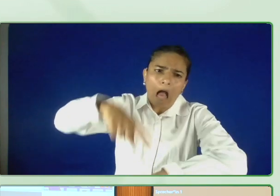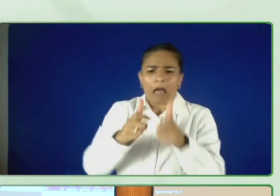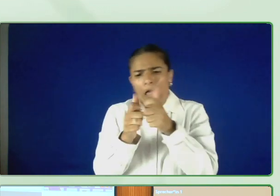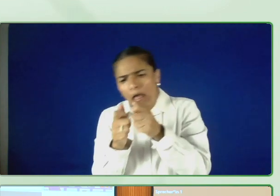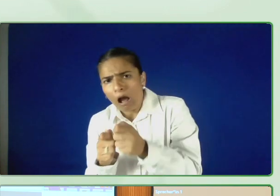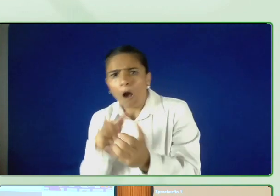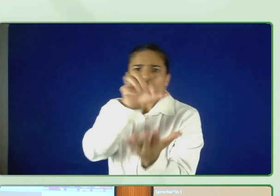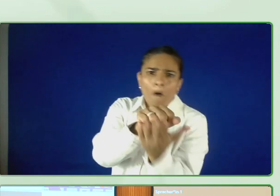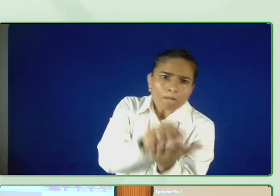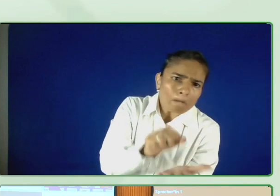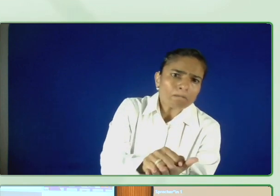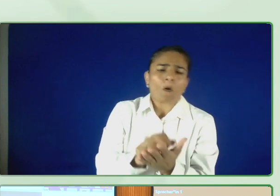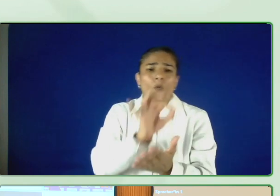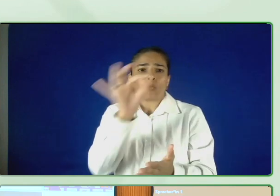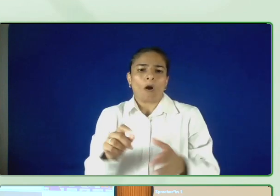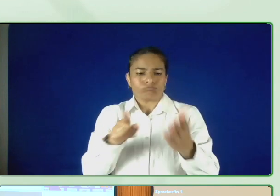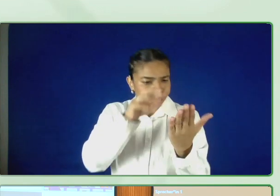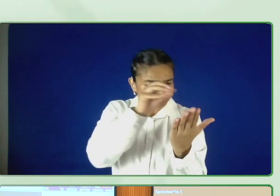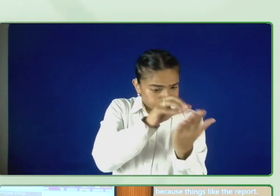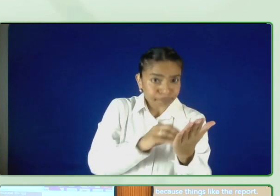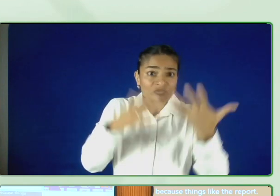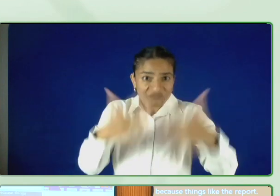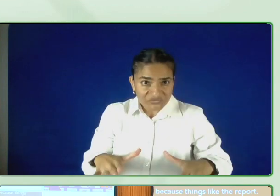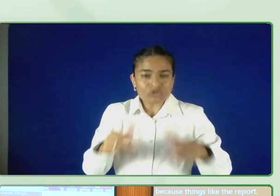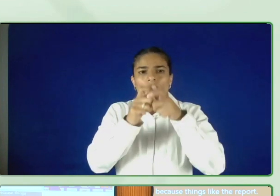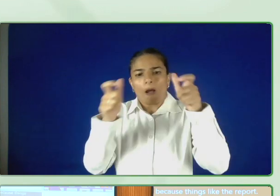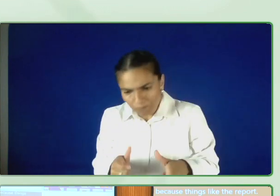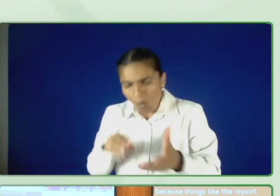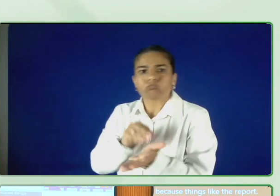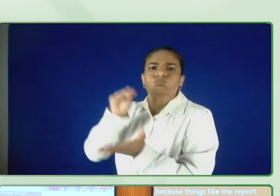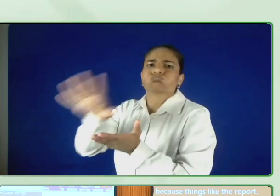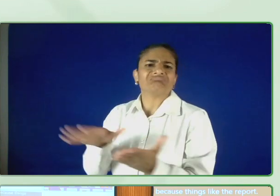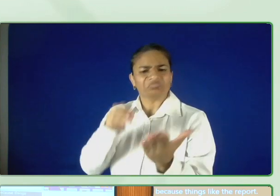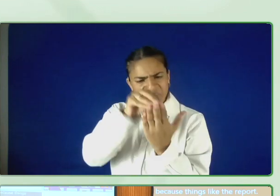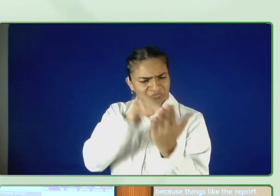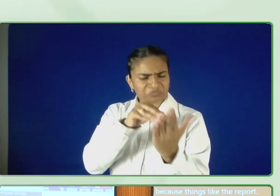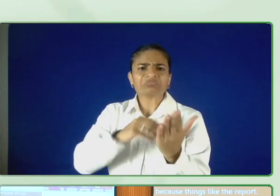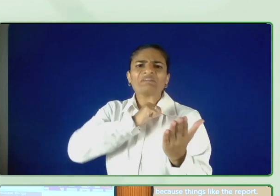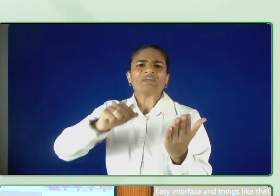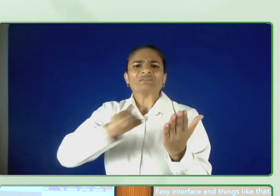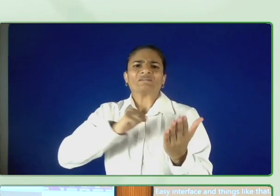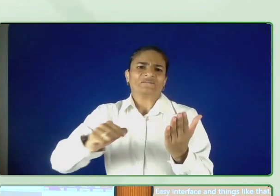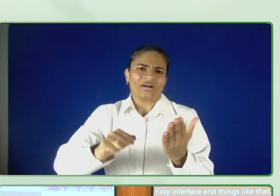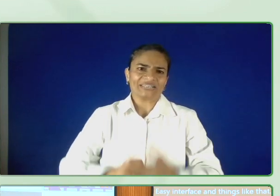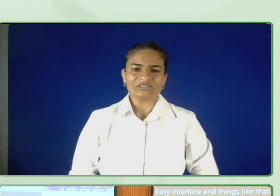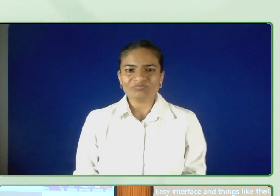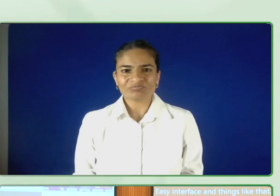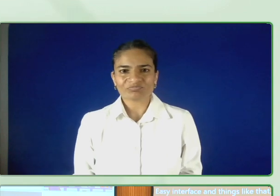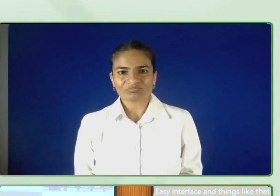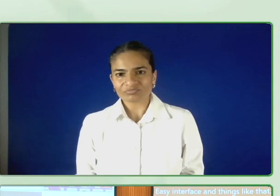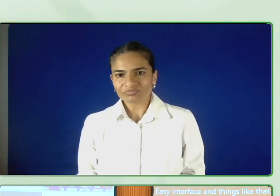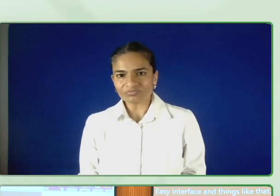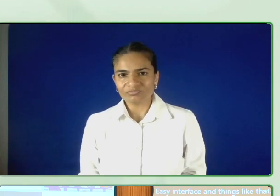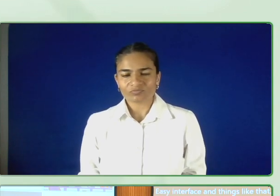report, easy interface and things like that, it's done automatically with our solution, and they can